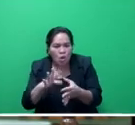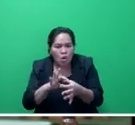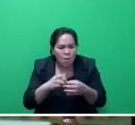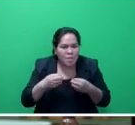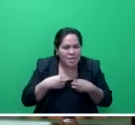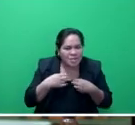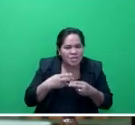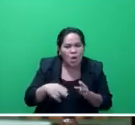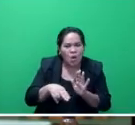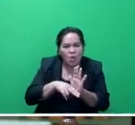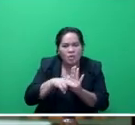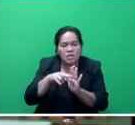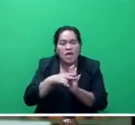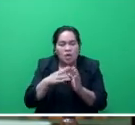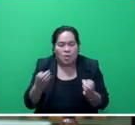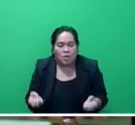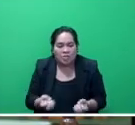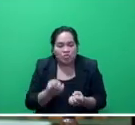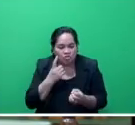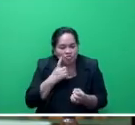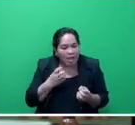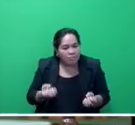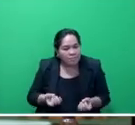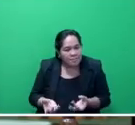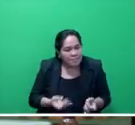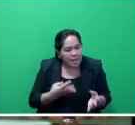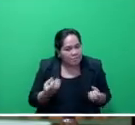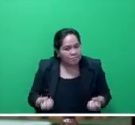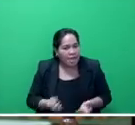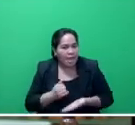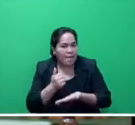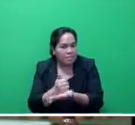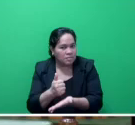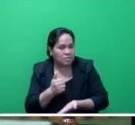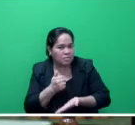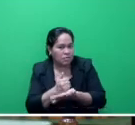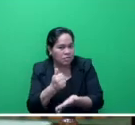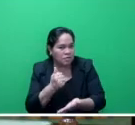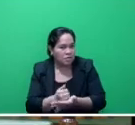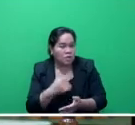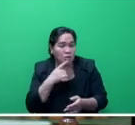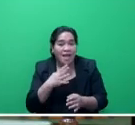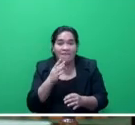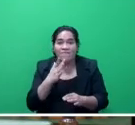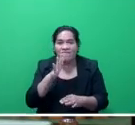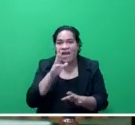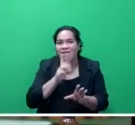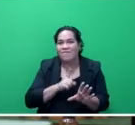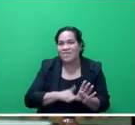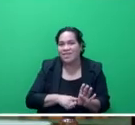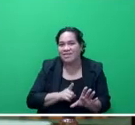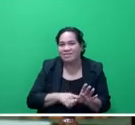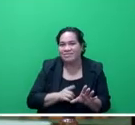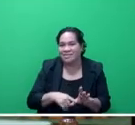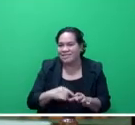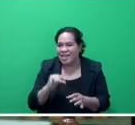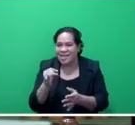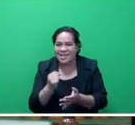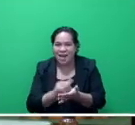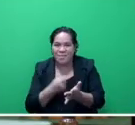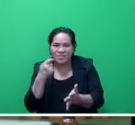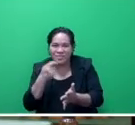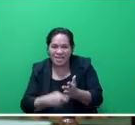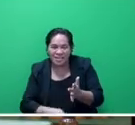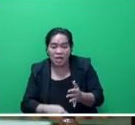package, or SLIP as commonly known, new hotel investment projects are offered 5 years income tax holiday for capital investments from